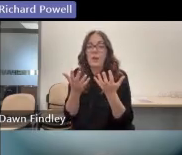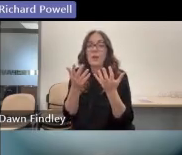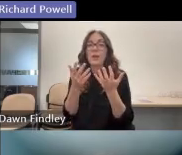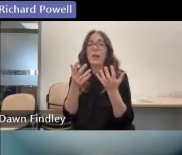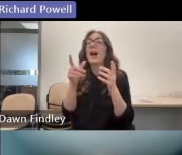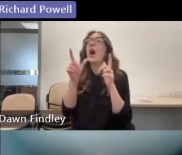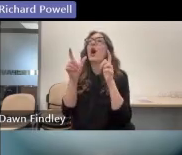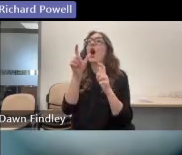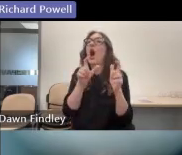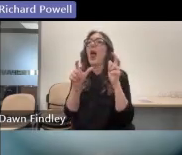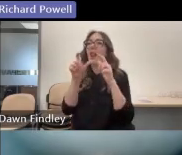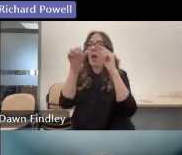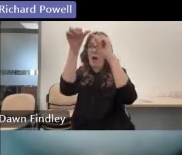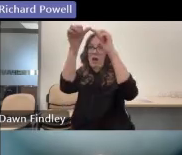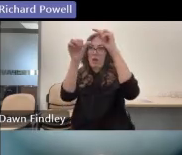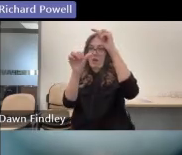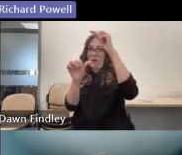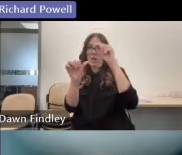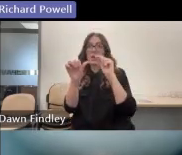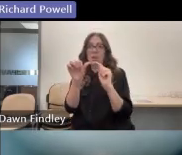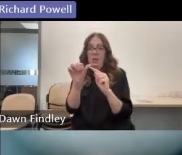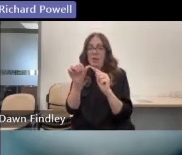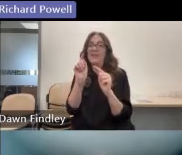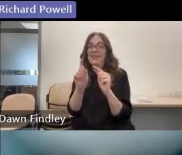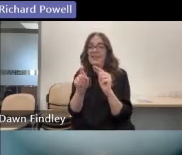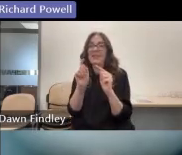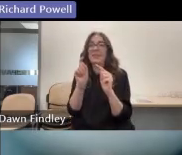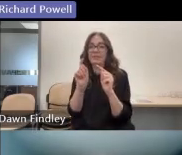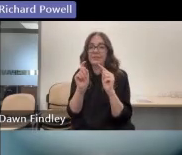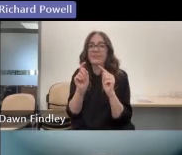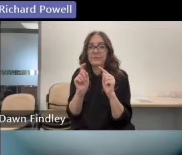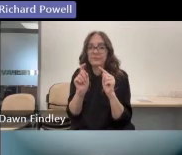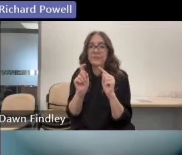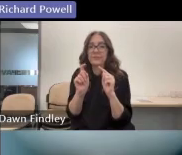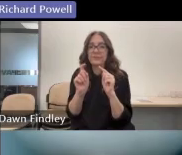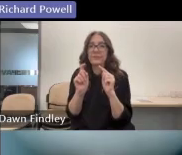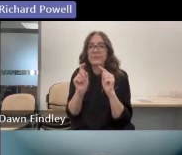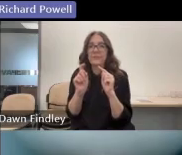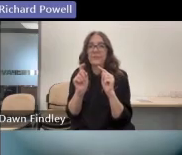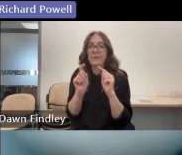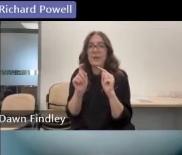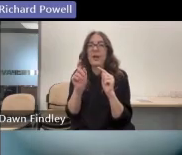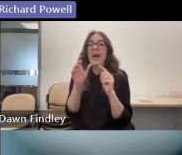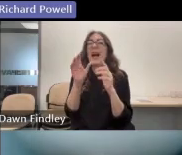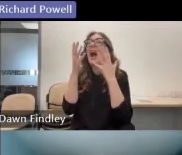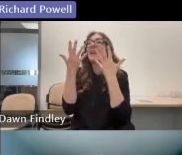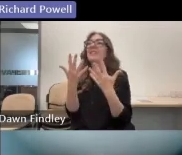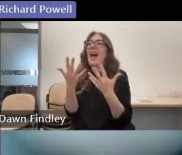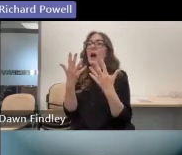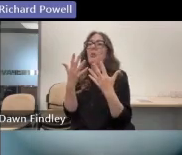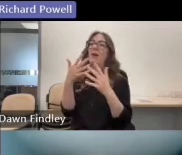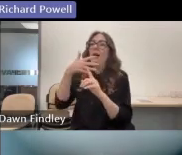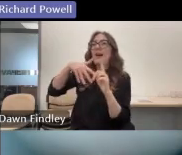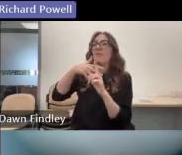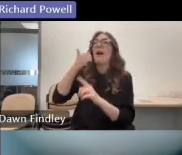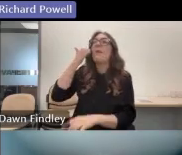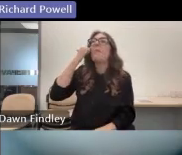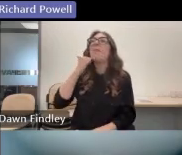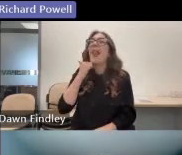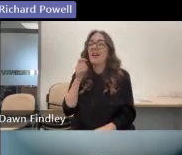to colors, open the colors, and for now I'm going to select the black background